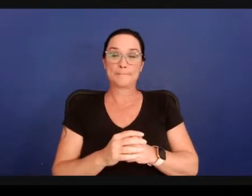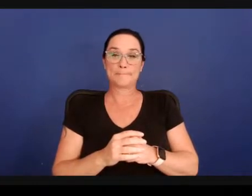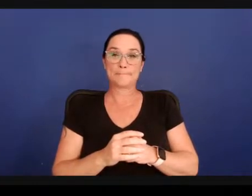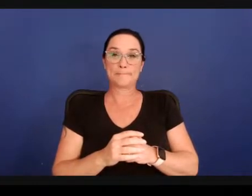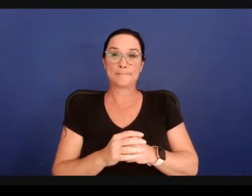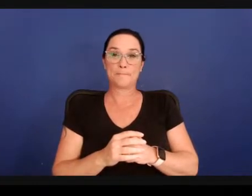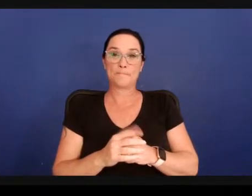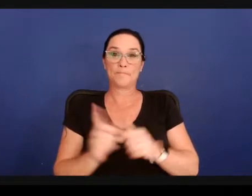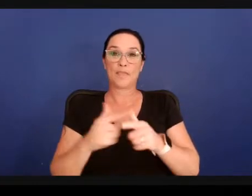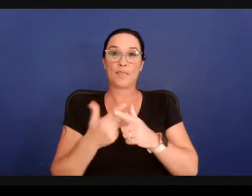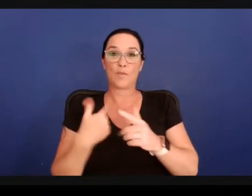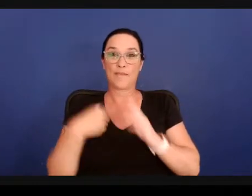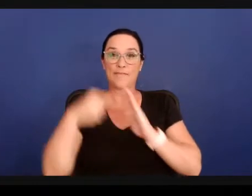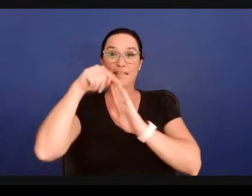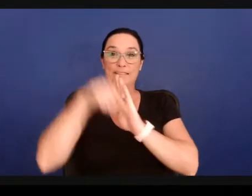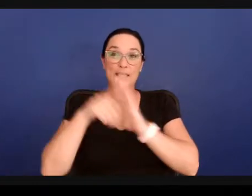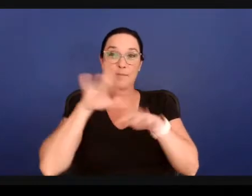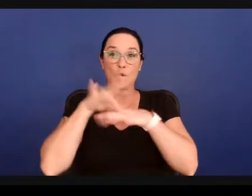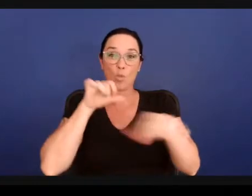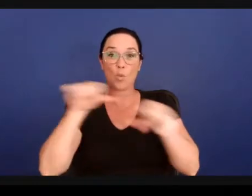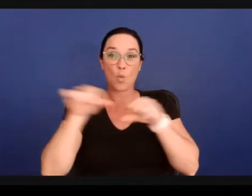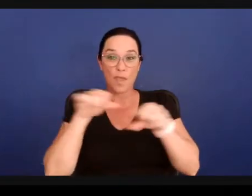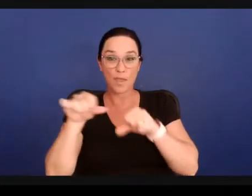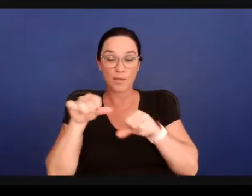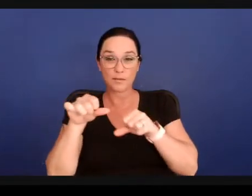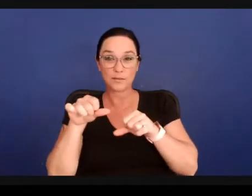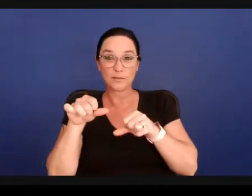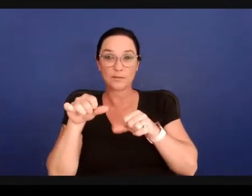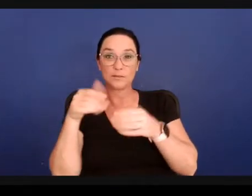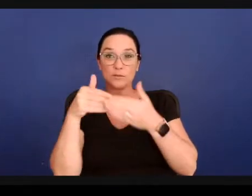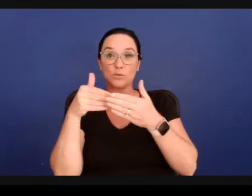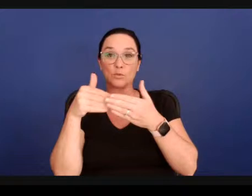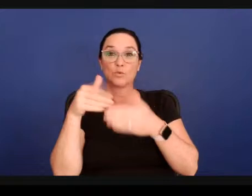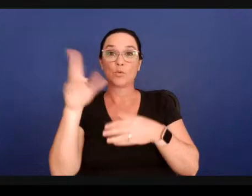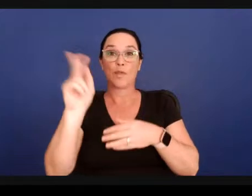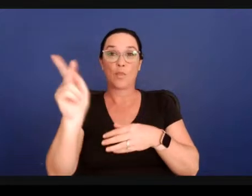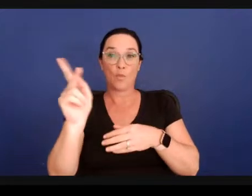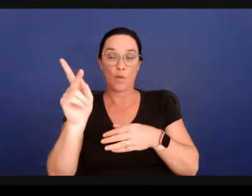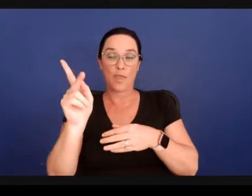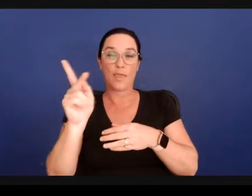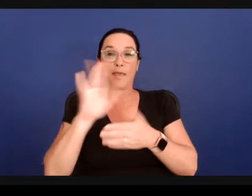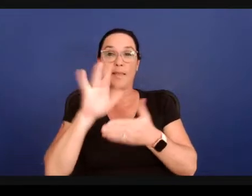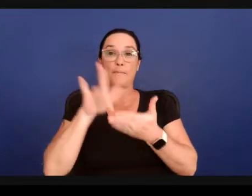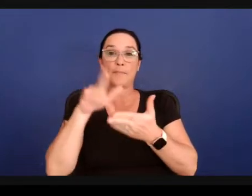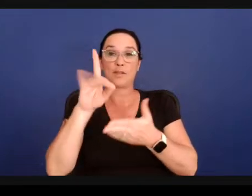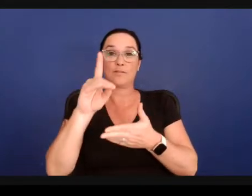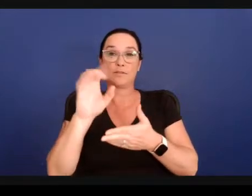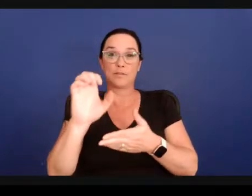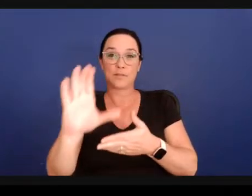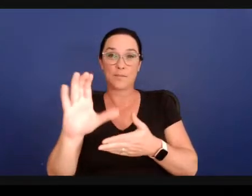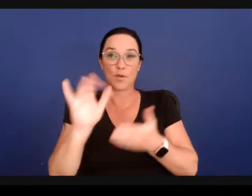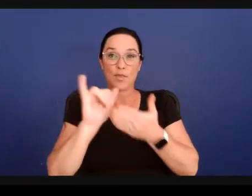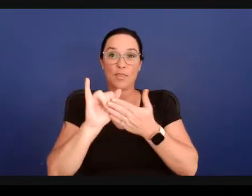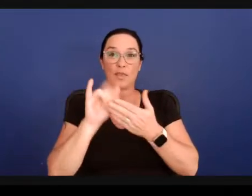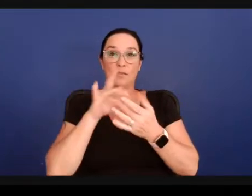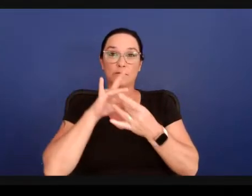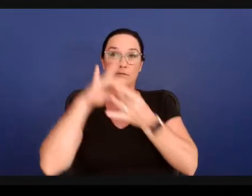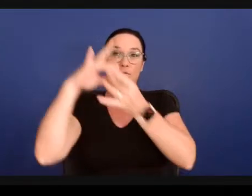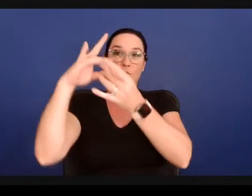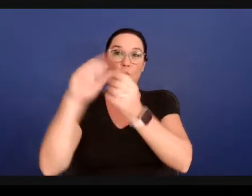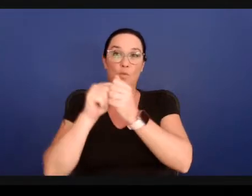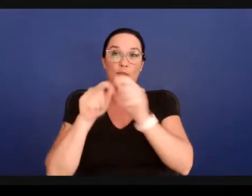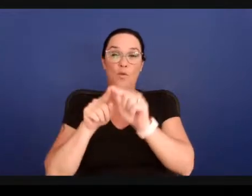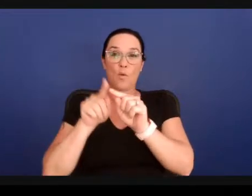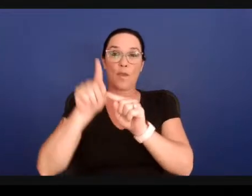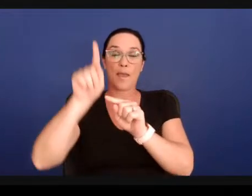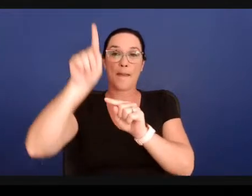the deep earthquakes we saw under Kilauea about mid-December that began. So that would be part of that pathway coming upwards. And here